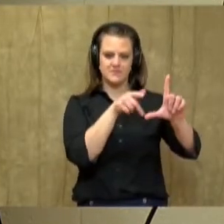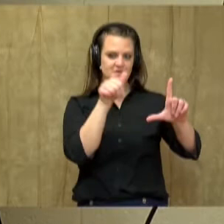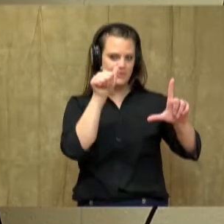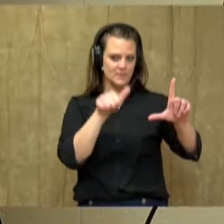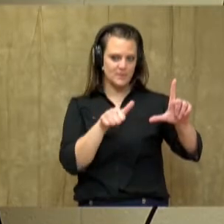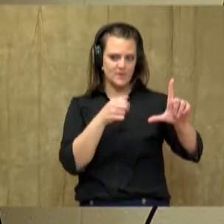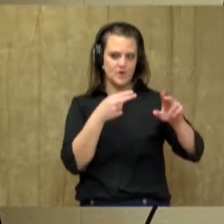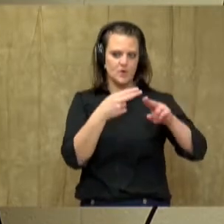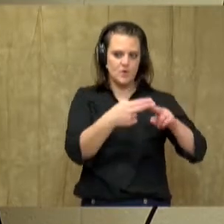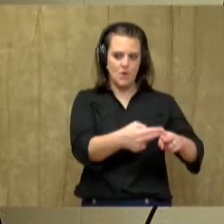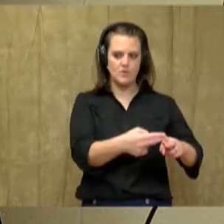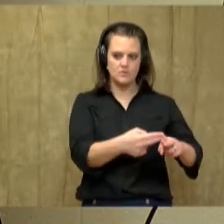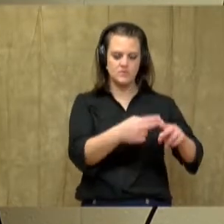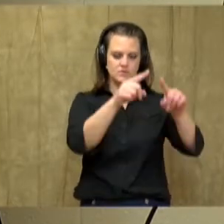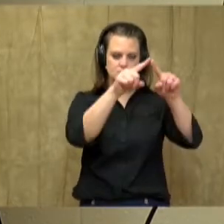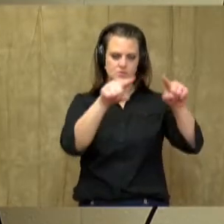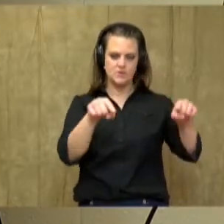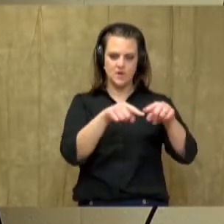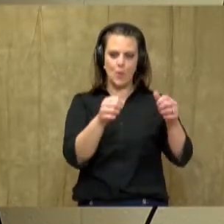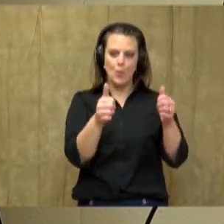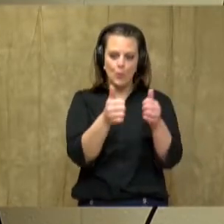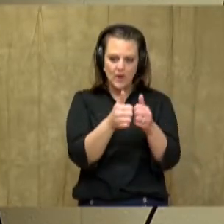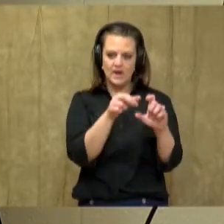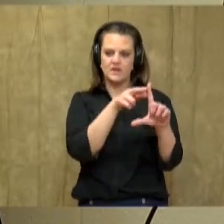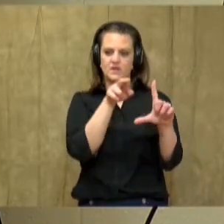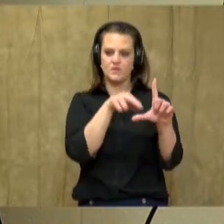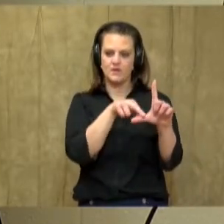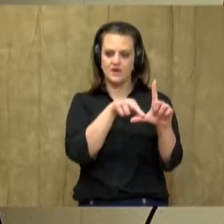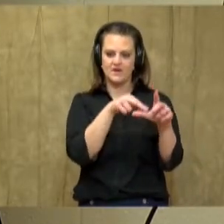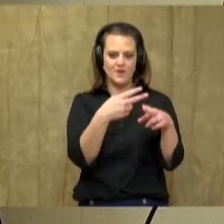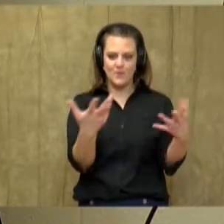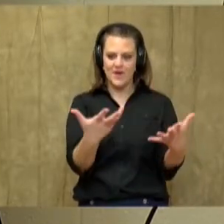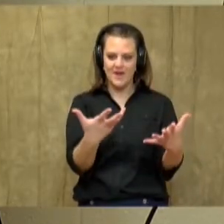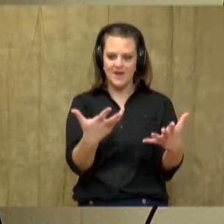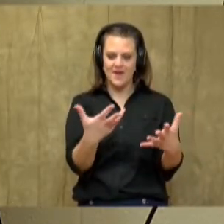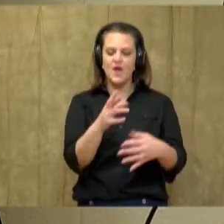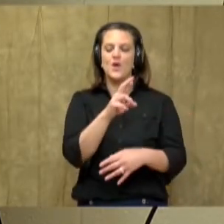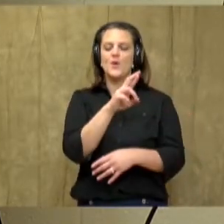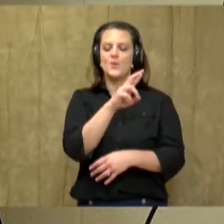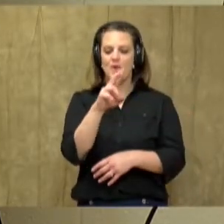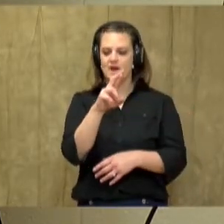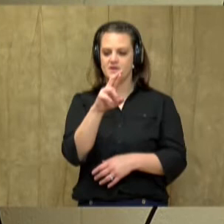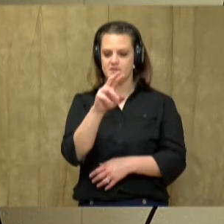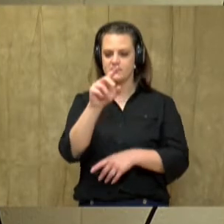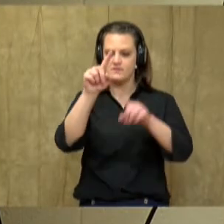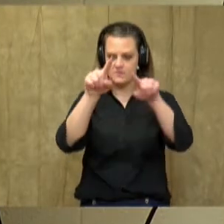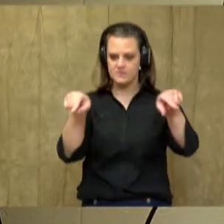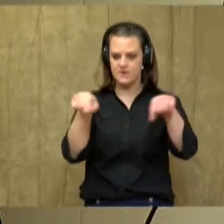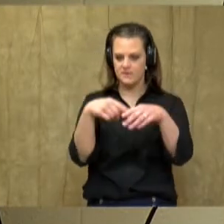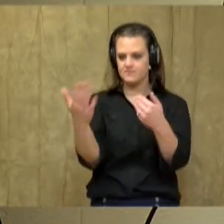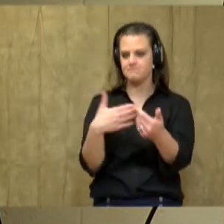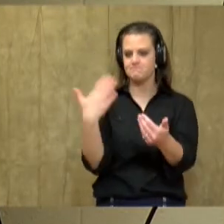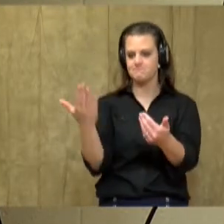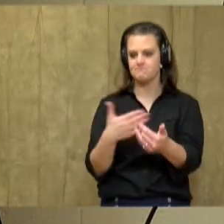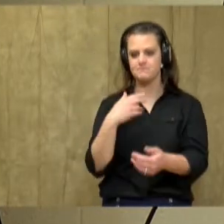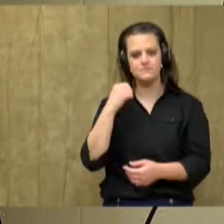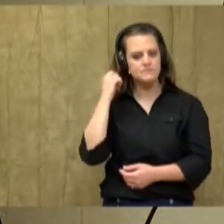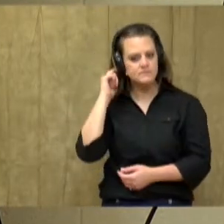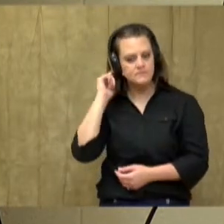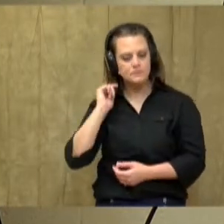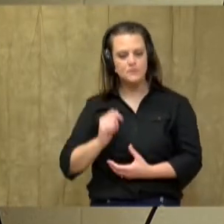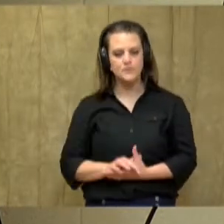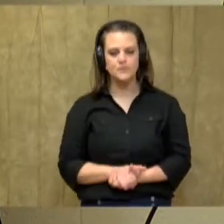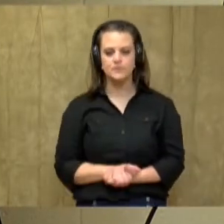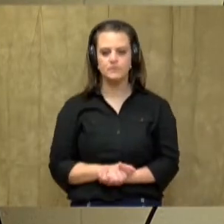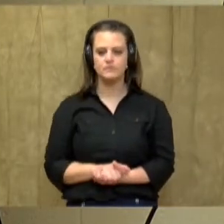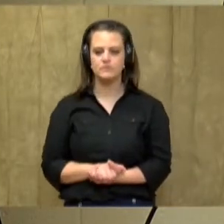we call a triangle with a right angle? A right triangle. Easy enough, huh? All right, let's look at